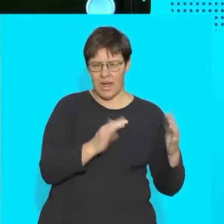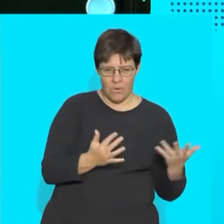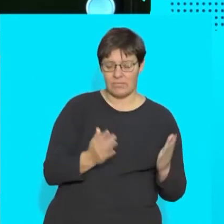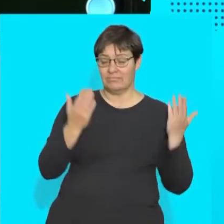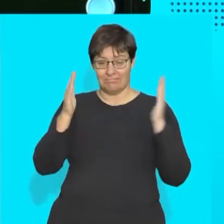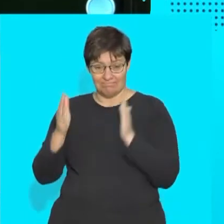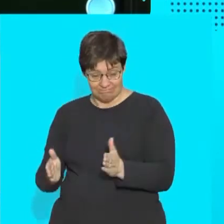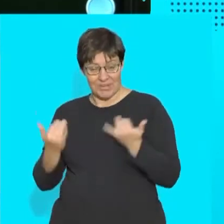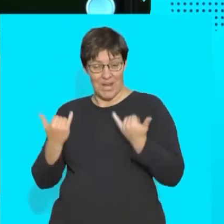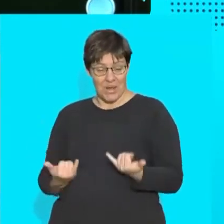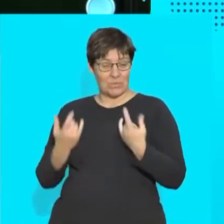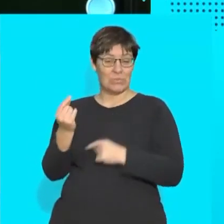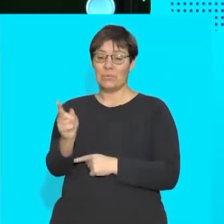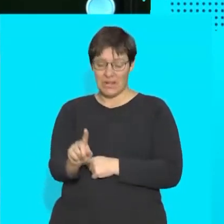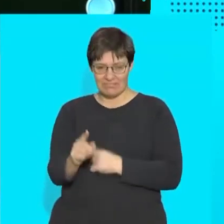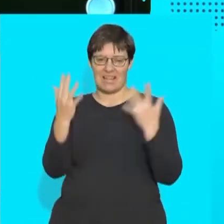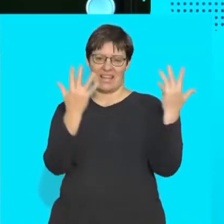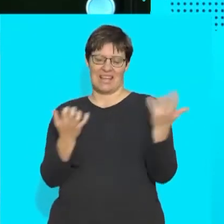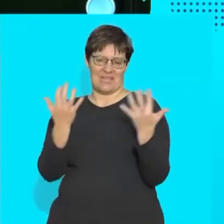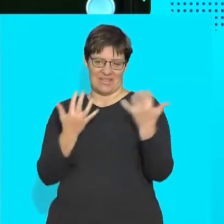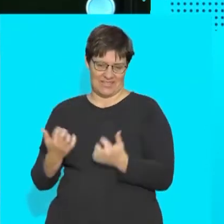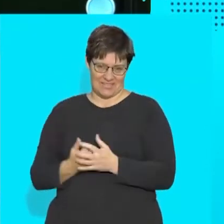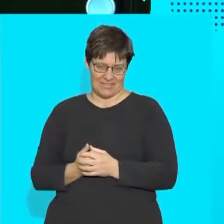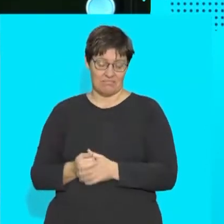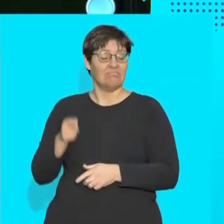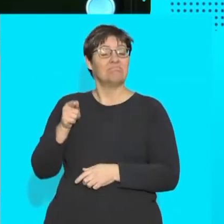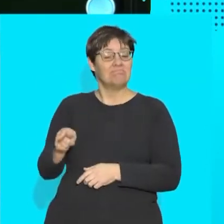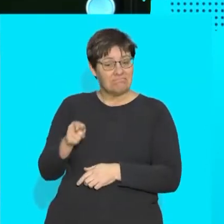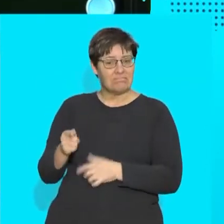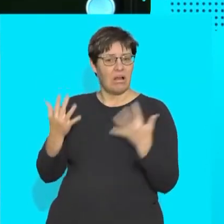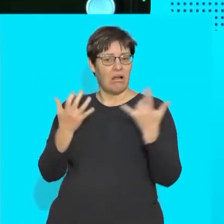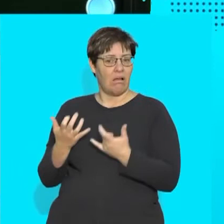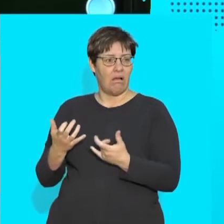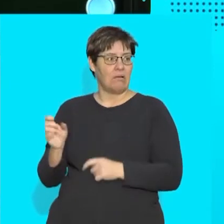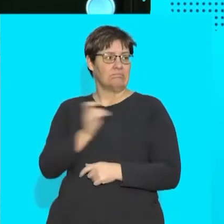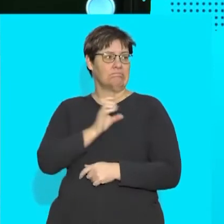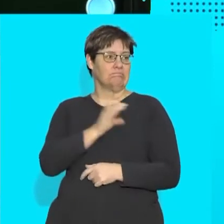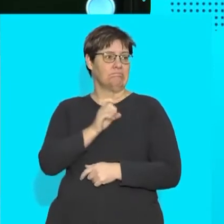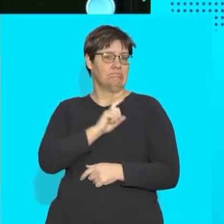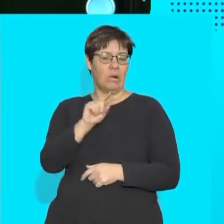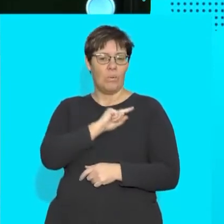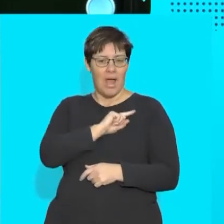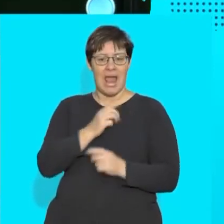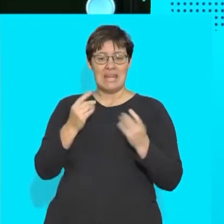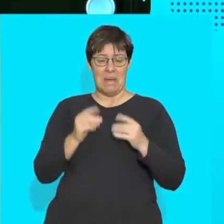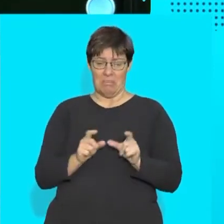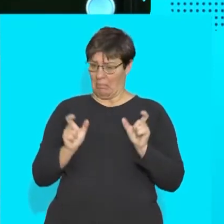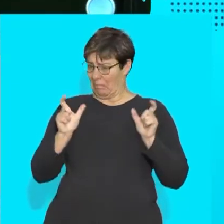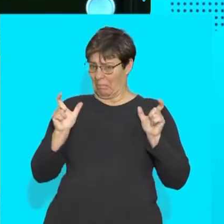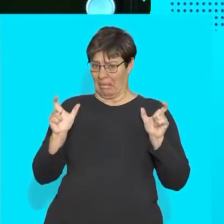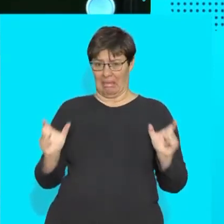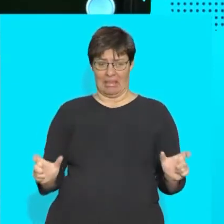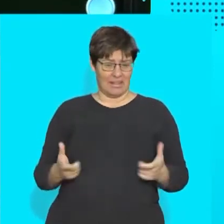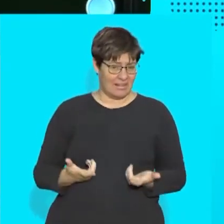the calculations. And the only thing that makes these calculations scary is the size of the numbers, but it's